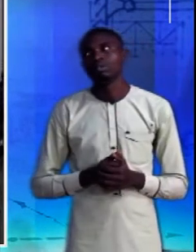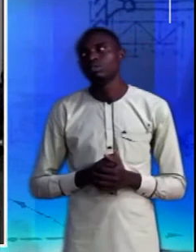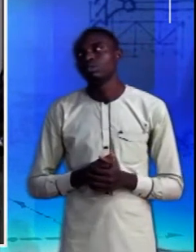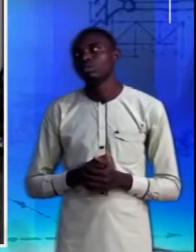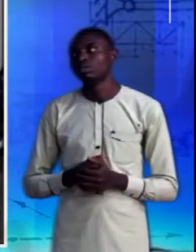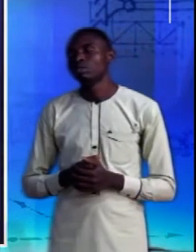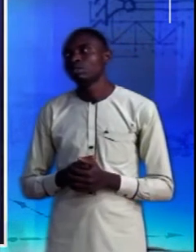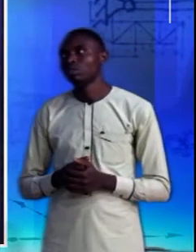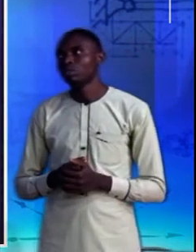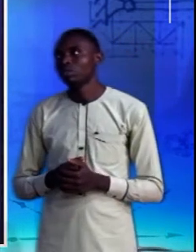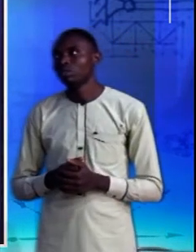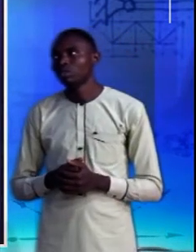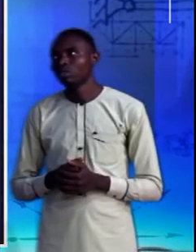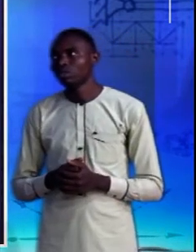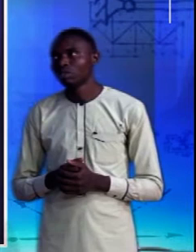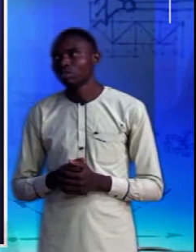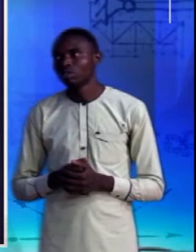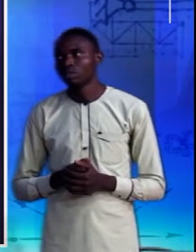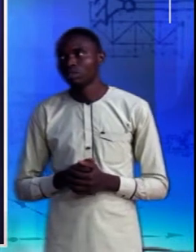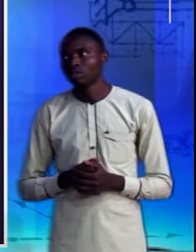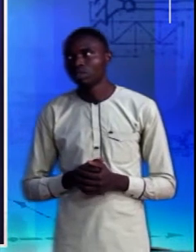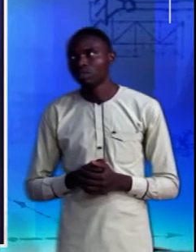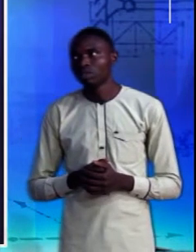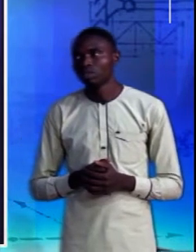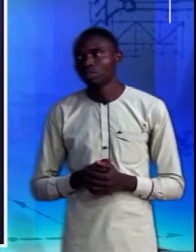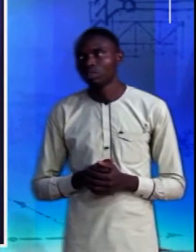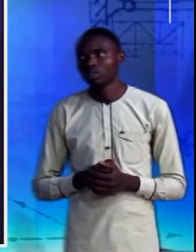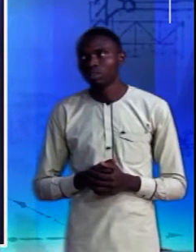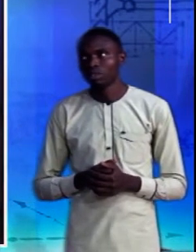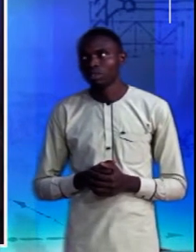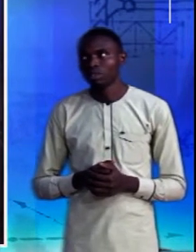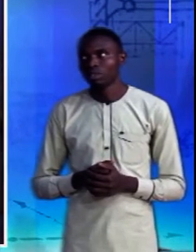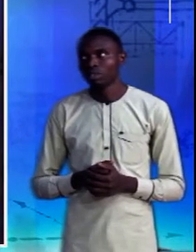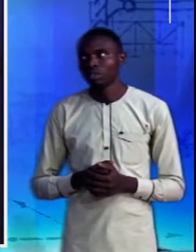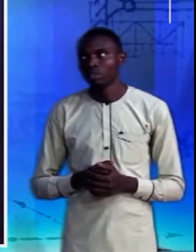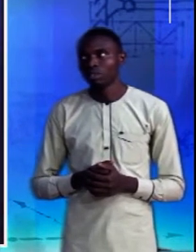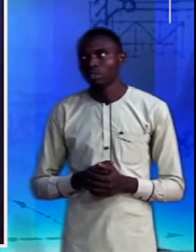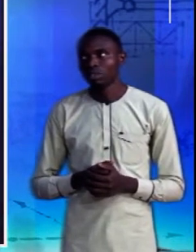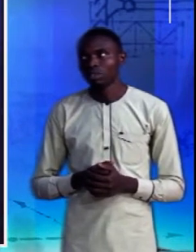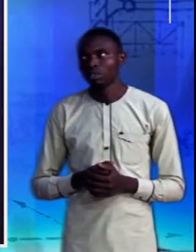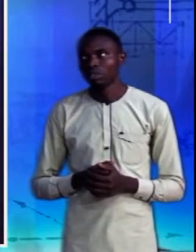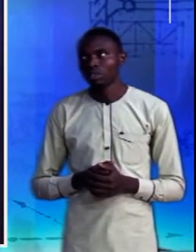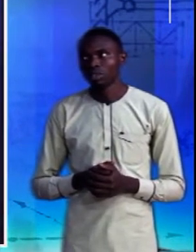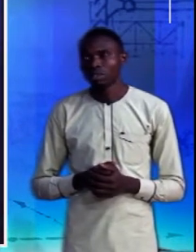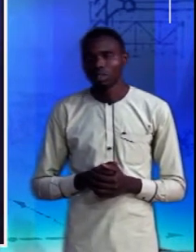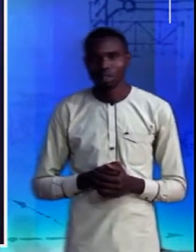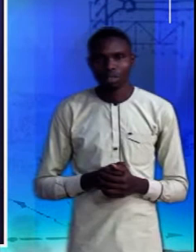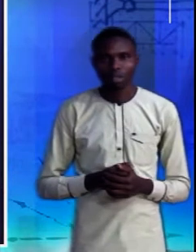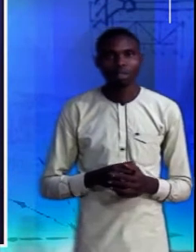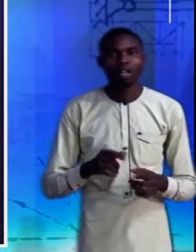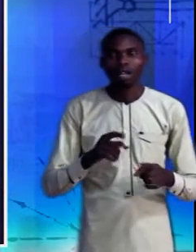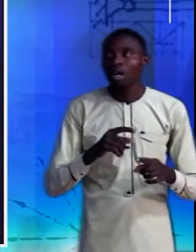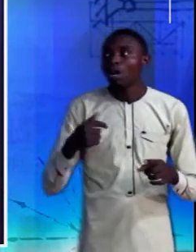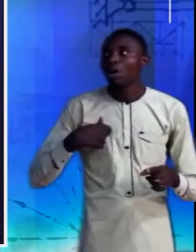all the schools are now shut as a result of that issue. And we close on, I think it was